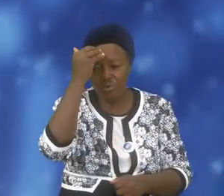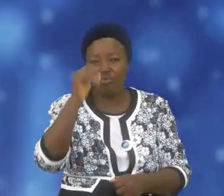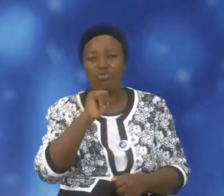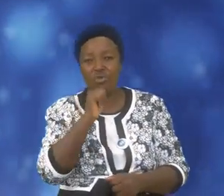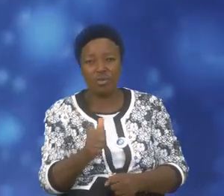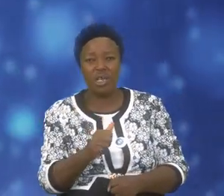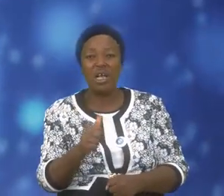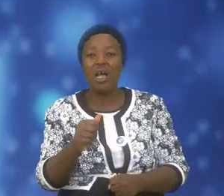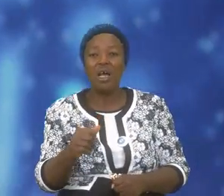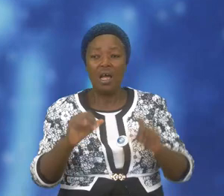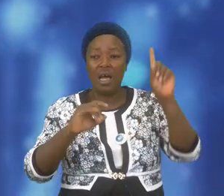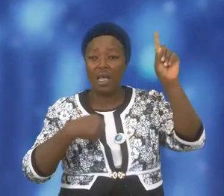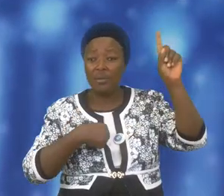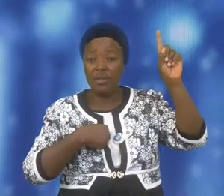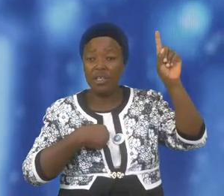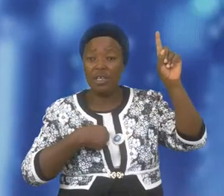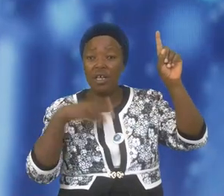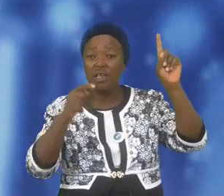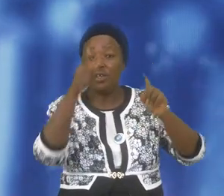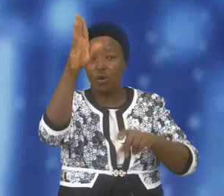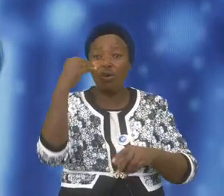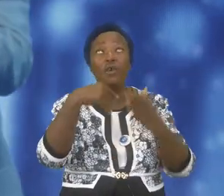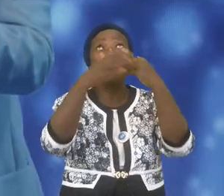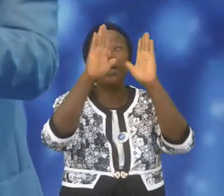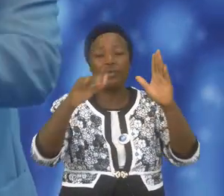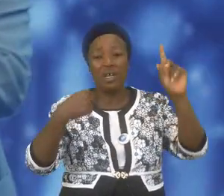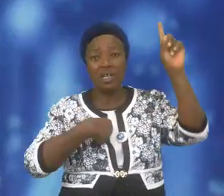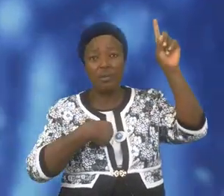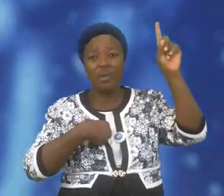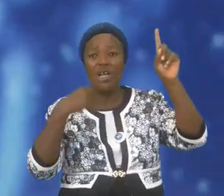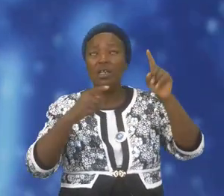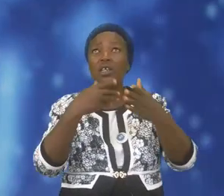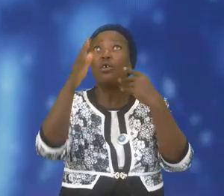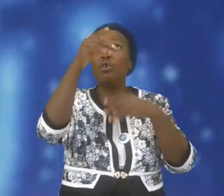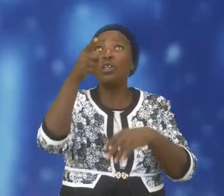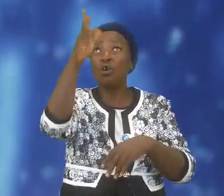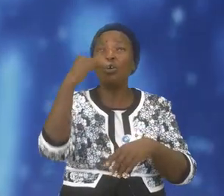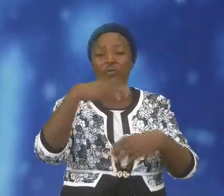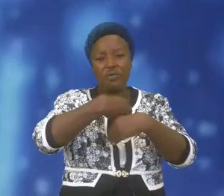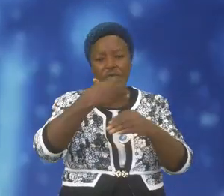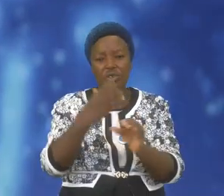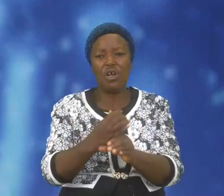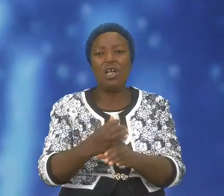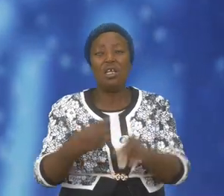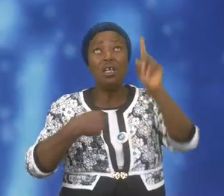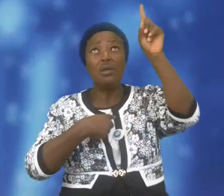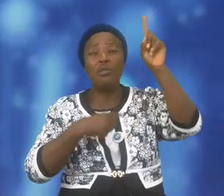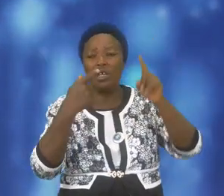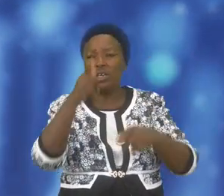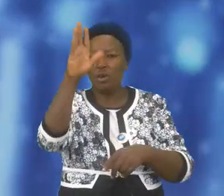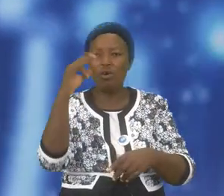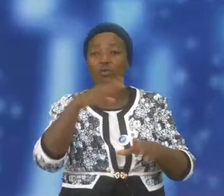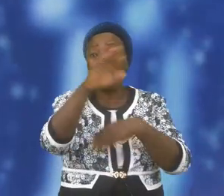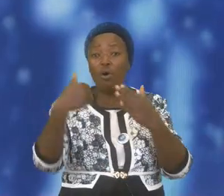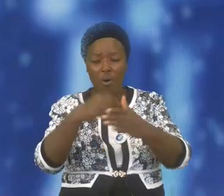the God of creation, I, the God of all power, if you call unto me right